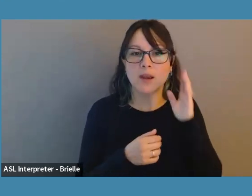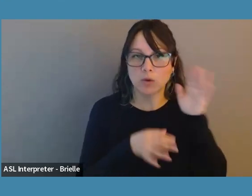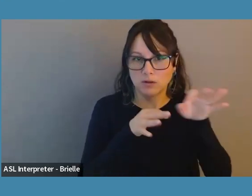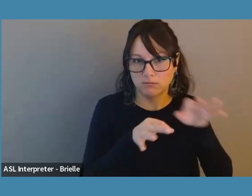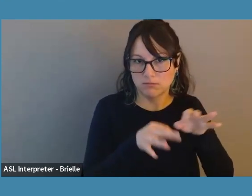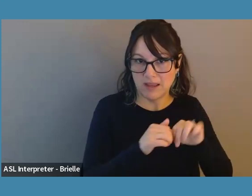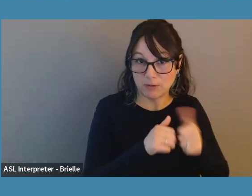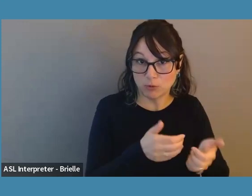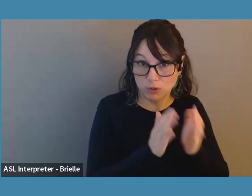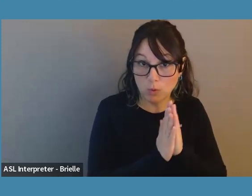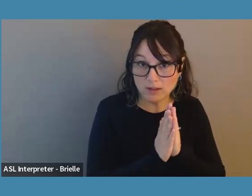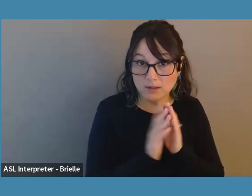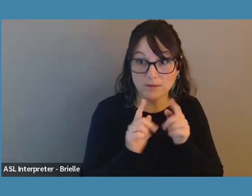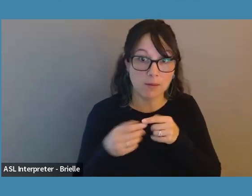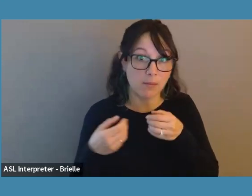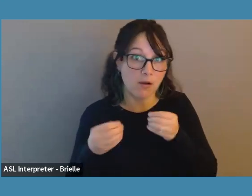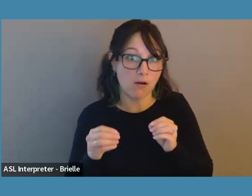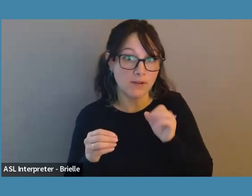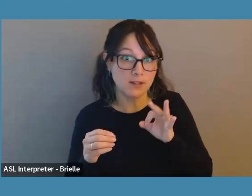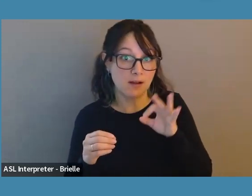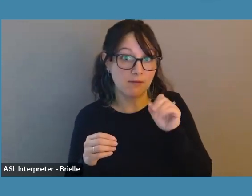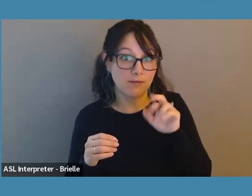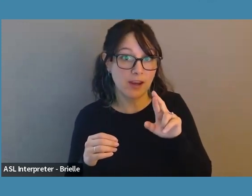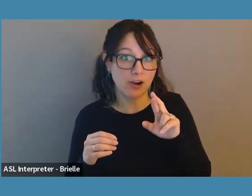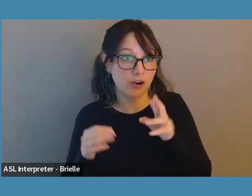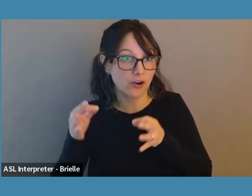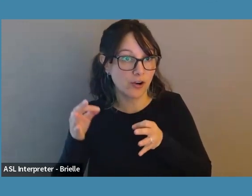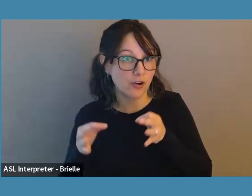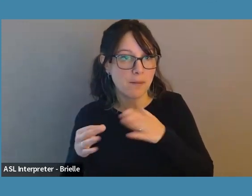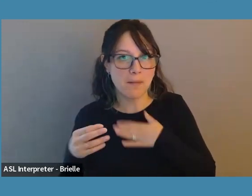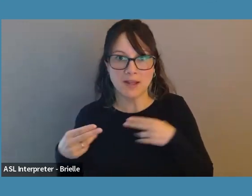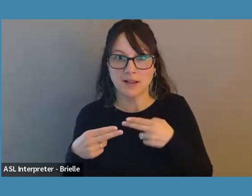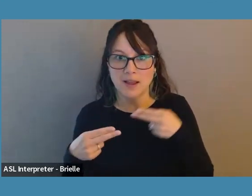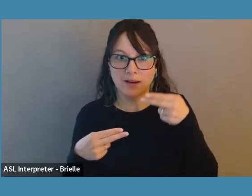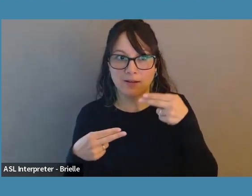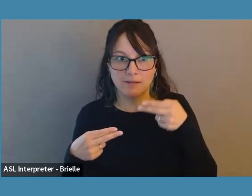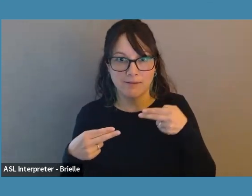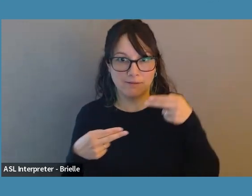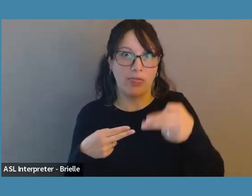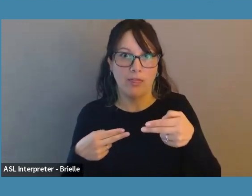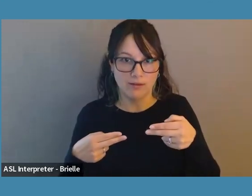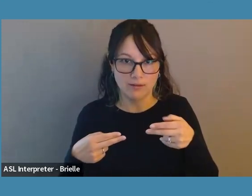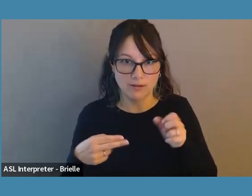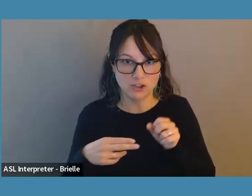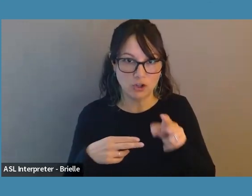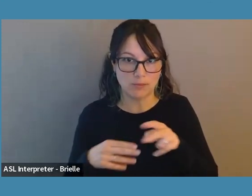the Office of Fair Hearings and, oh, my slides just jumped, excuse me.